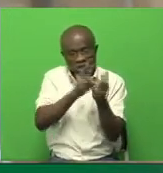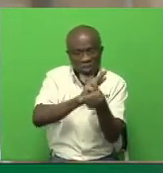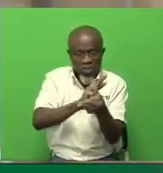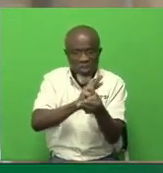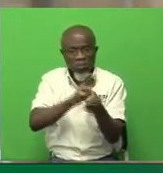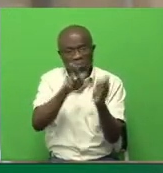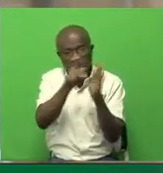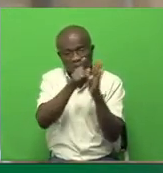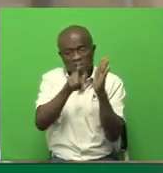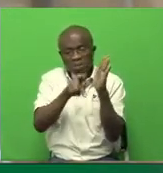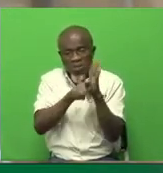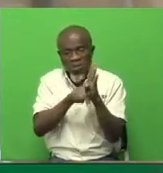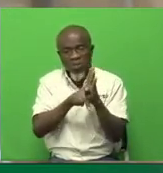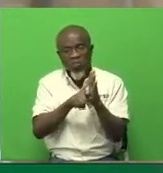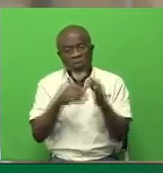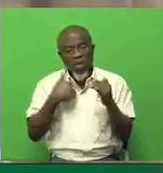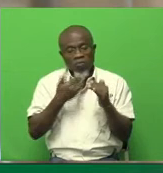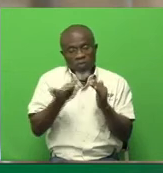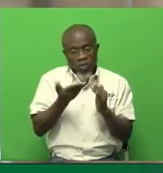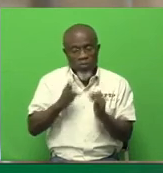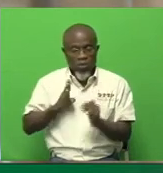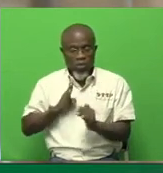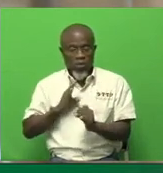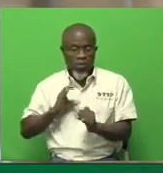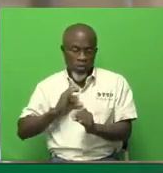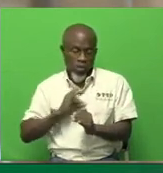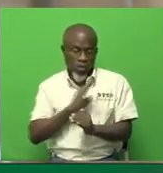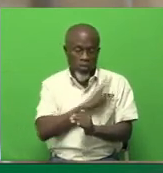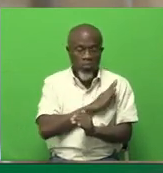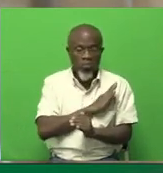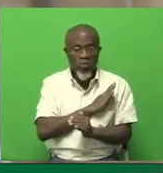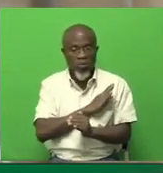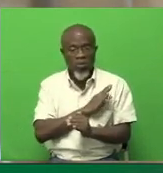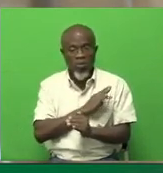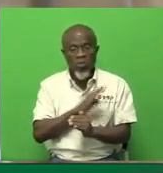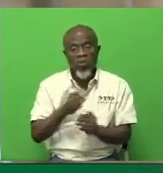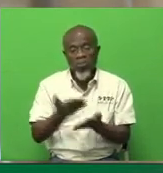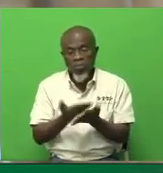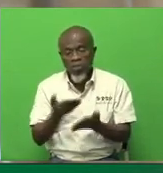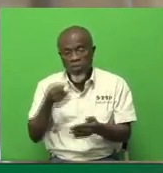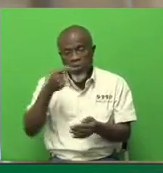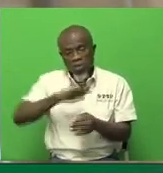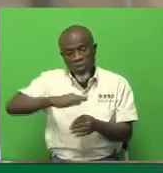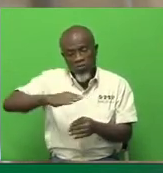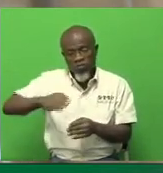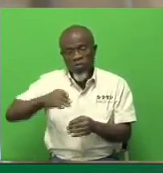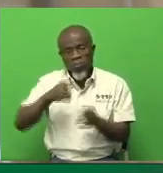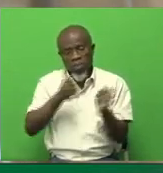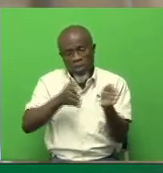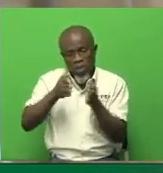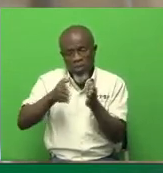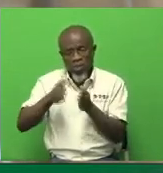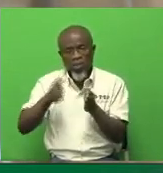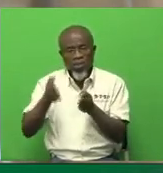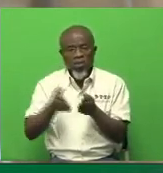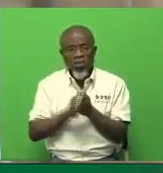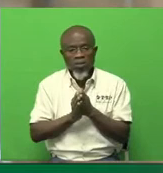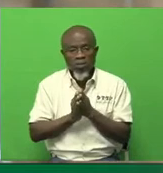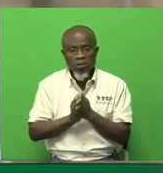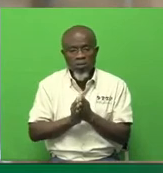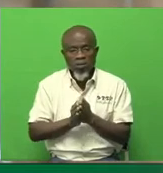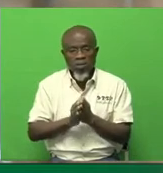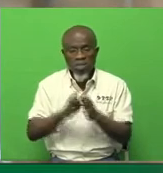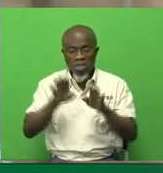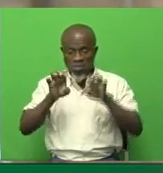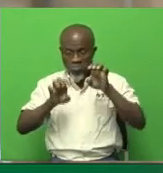currently before the cabinet and integrated Water Resource Management policy the Energy Efficiency policy the energy